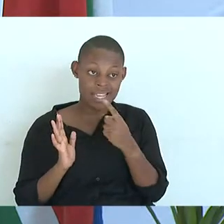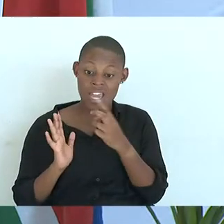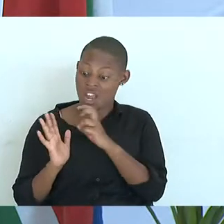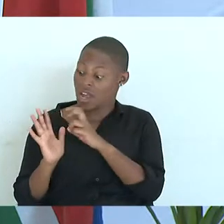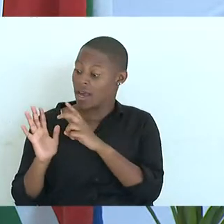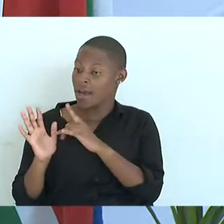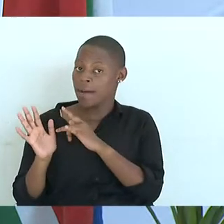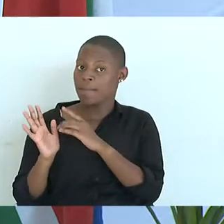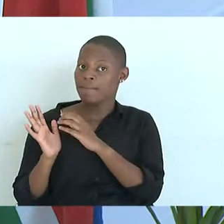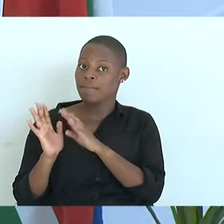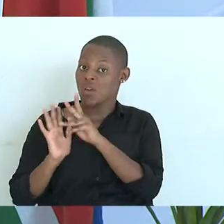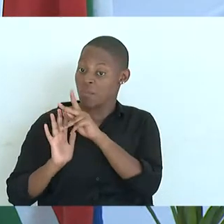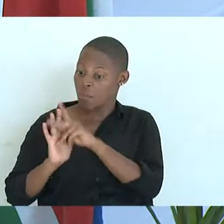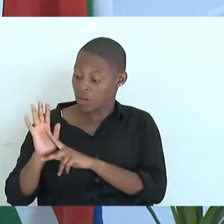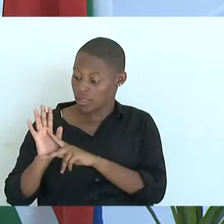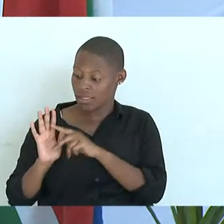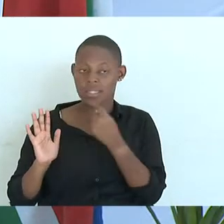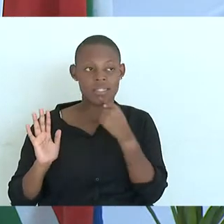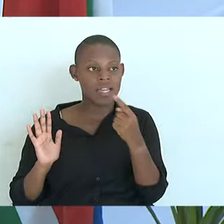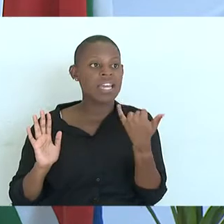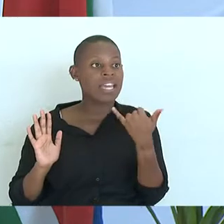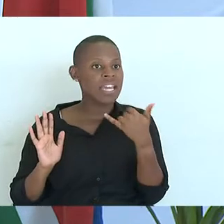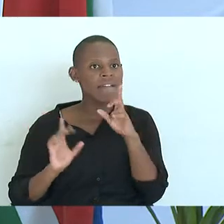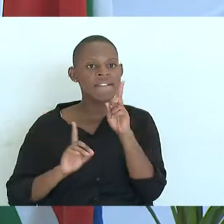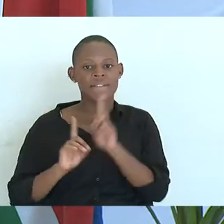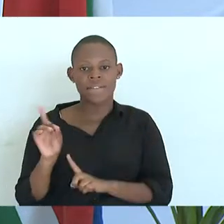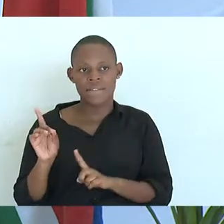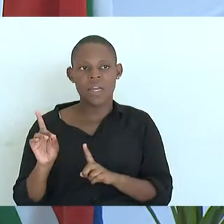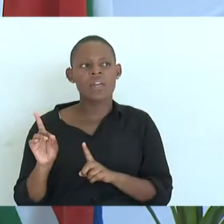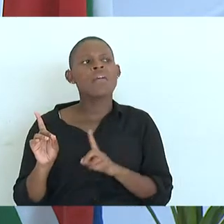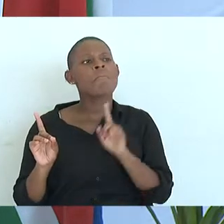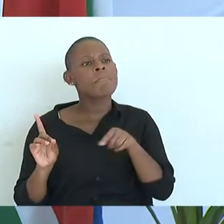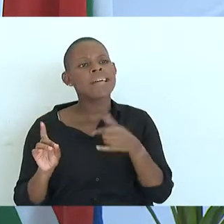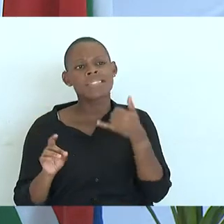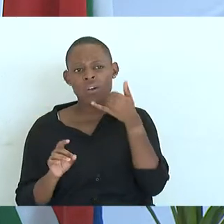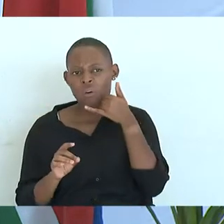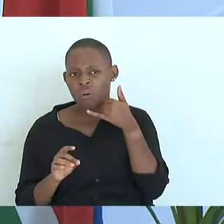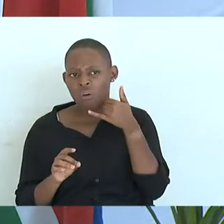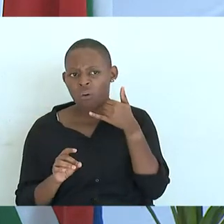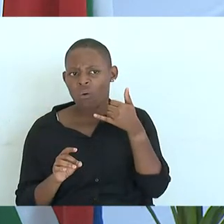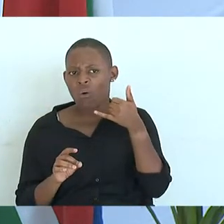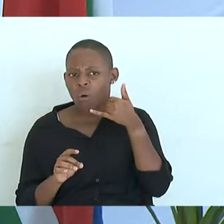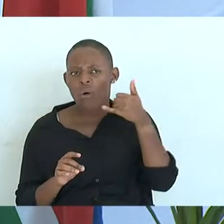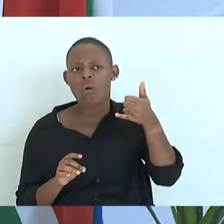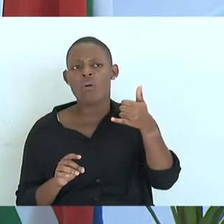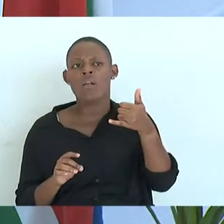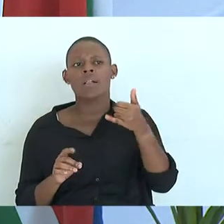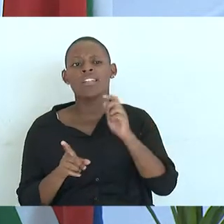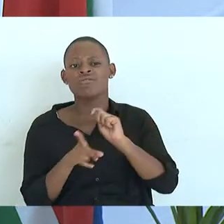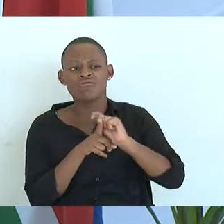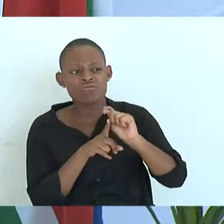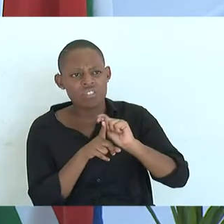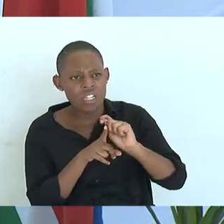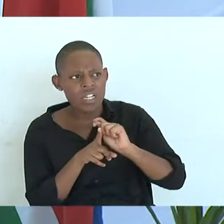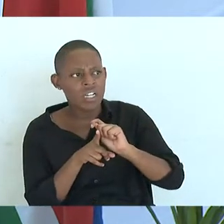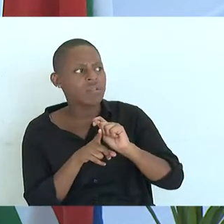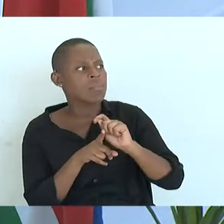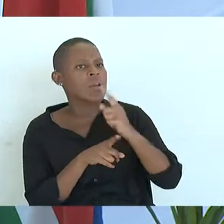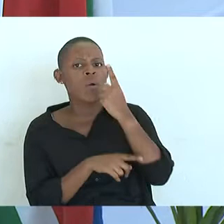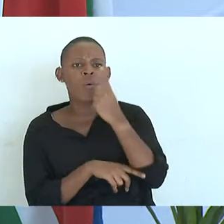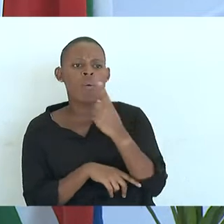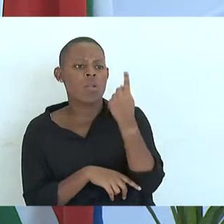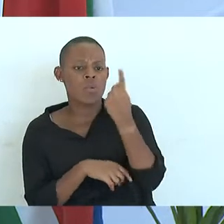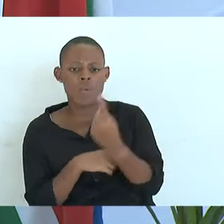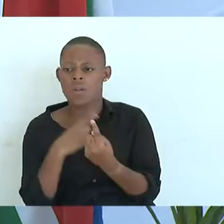ukuthi laba bangaphumelele ababizwe baqeqeshwe banikeze umuntu nomuntu ukuthi